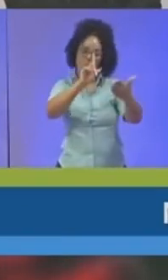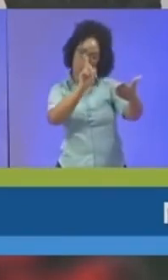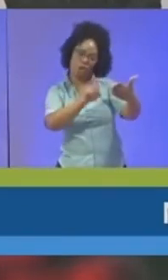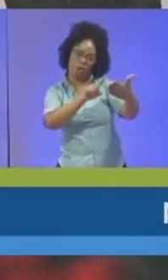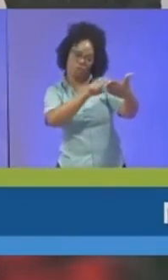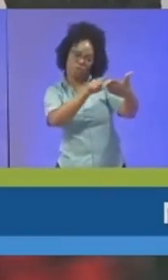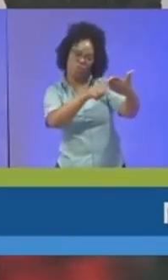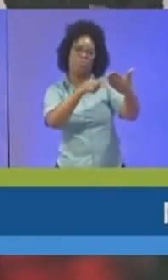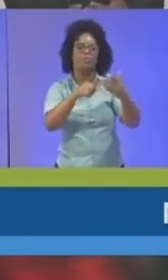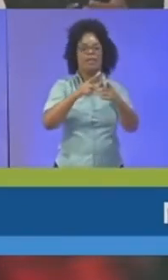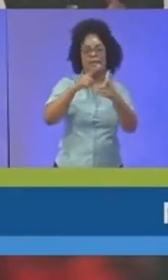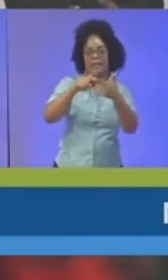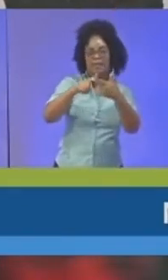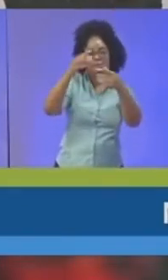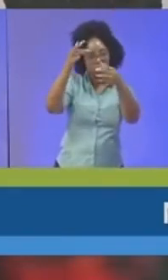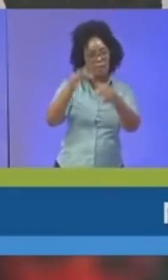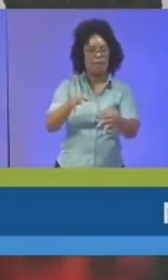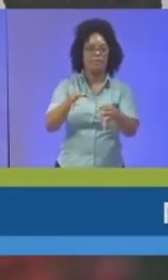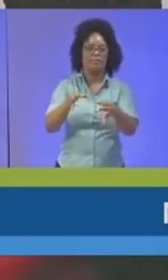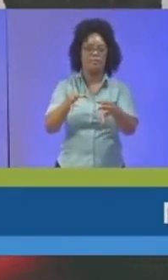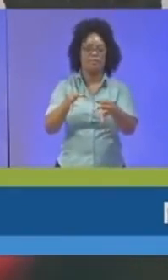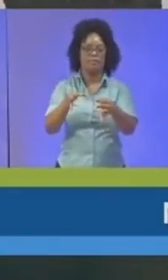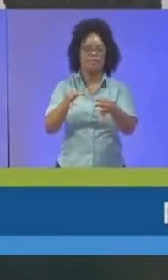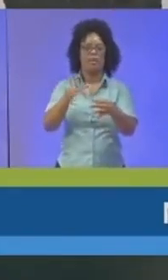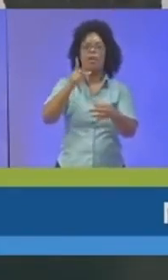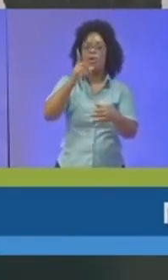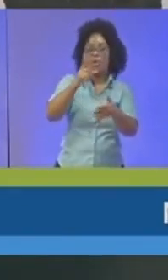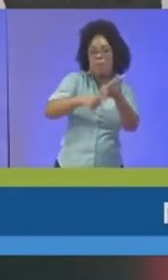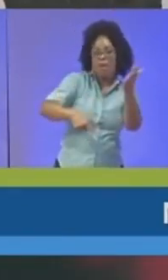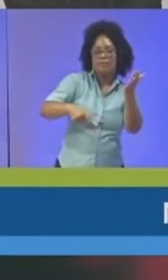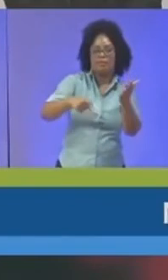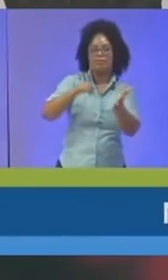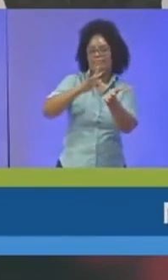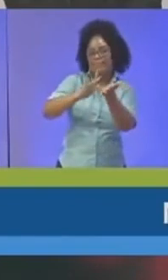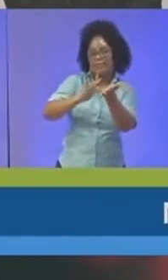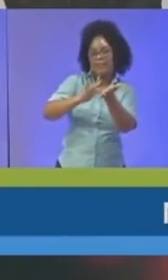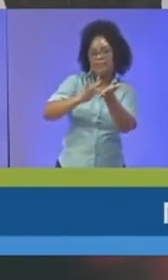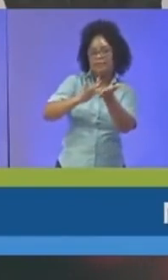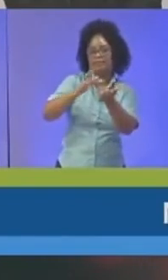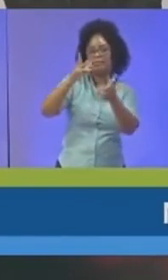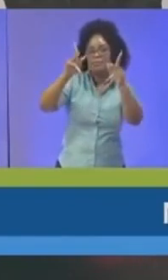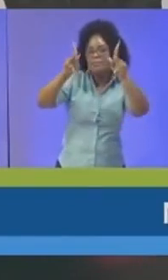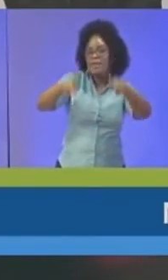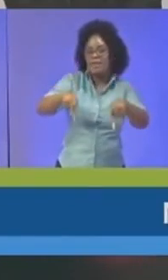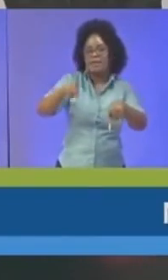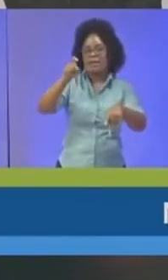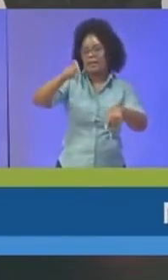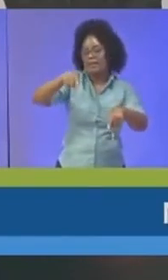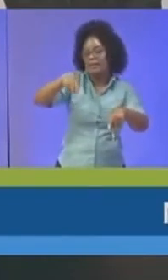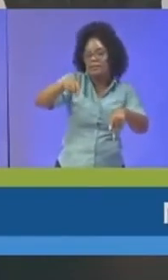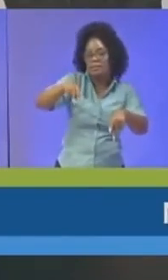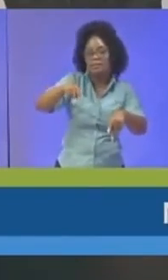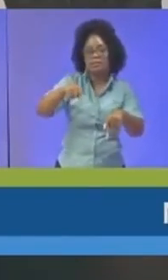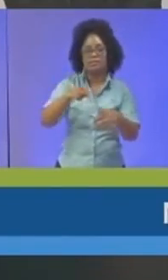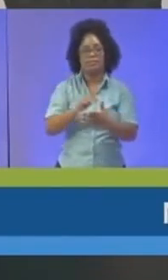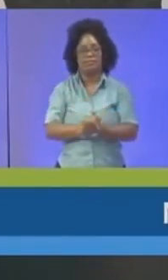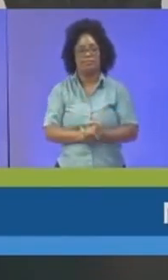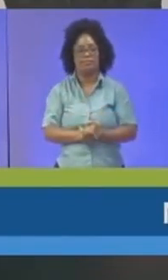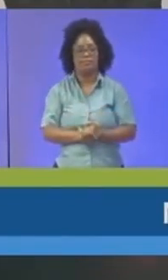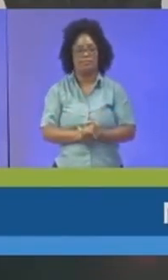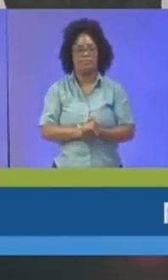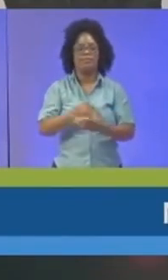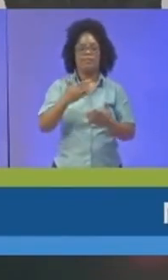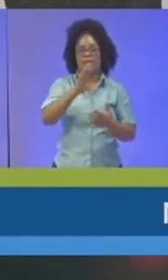prescriptions are collected by our pharmacists, our clinical pharmacists, who then goes through every single one for every patient to look for